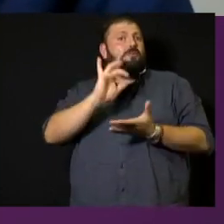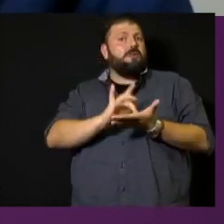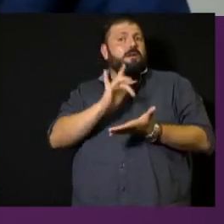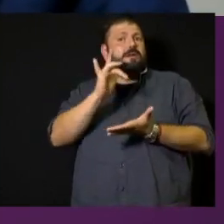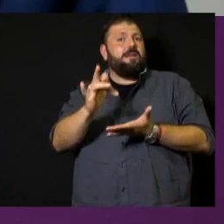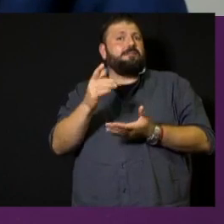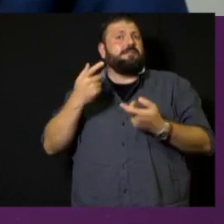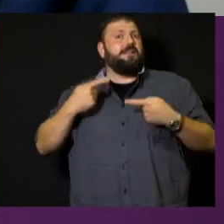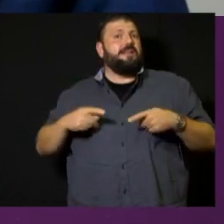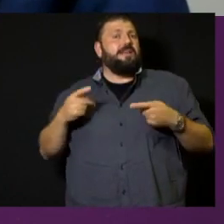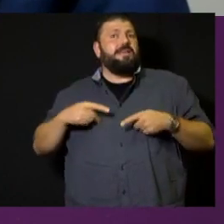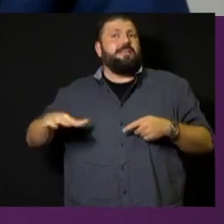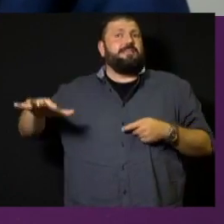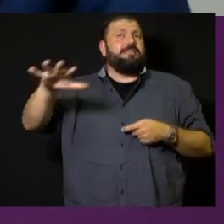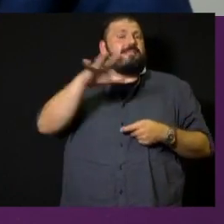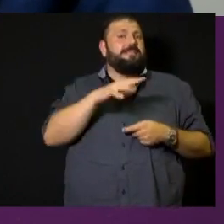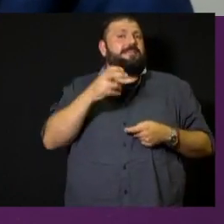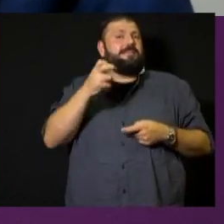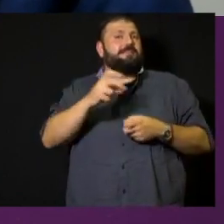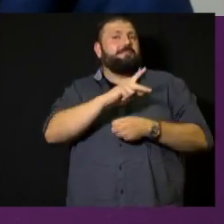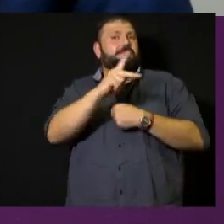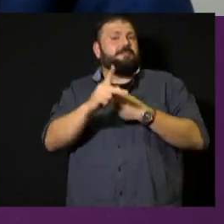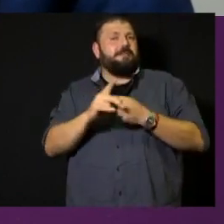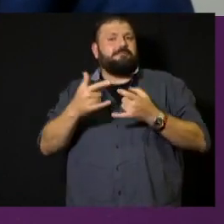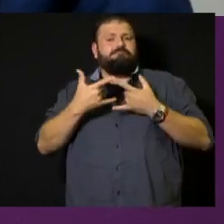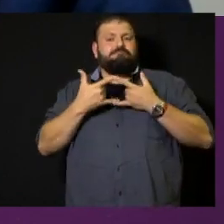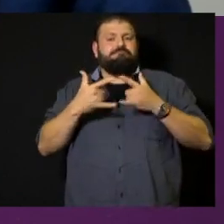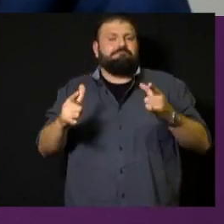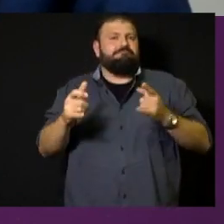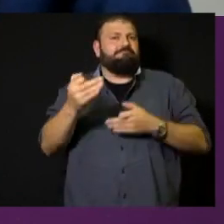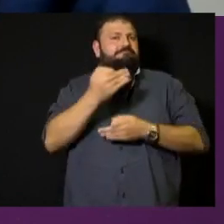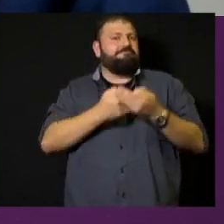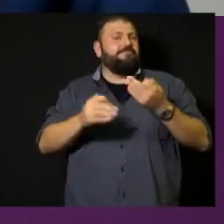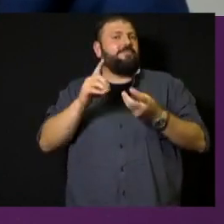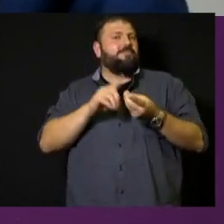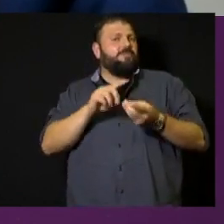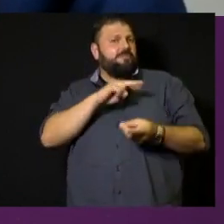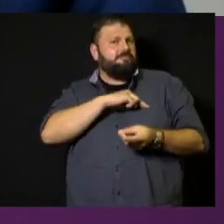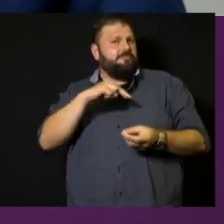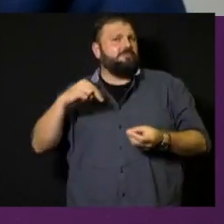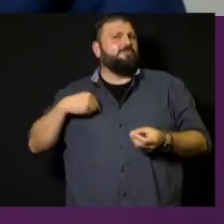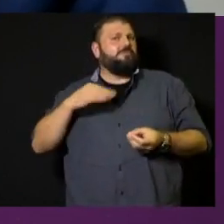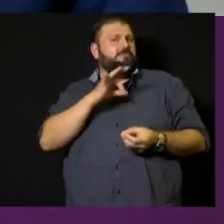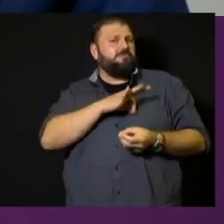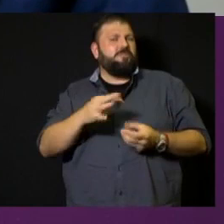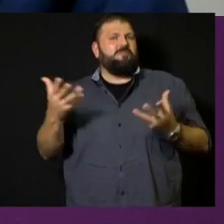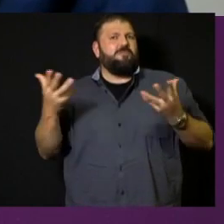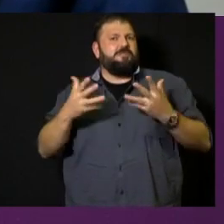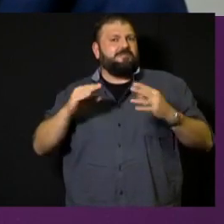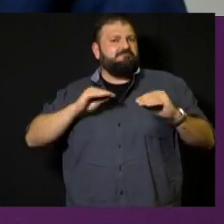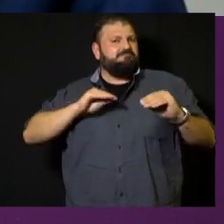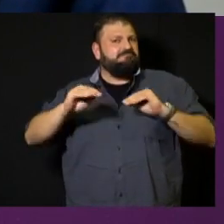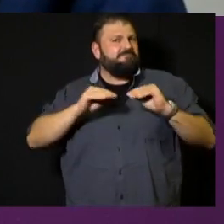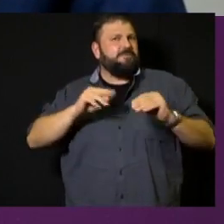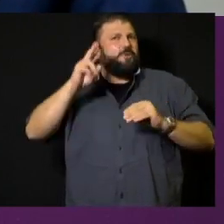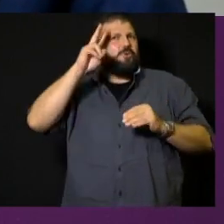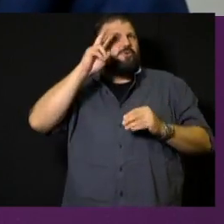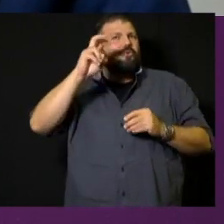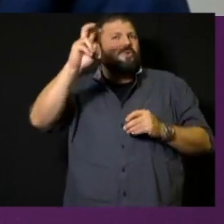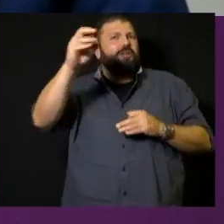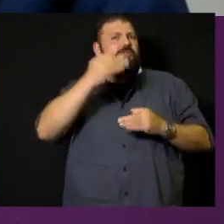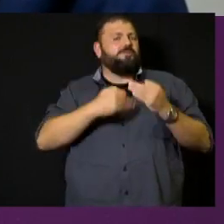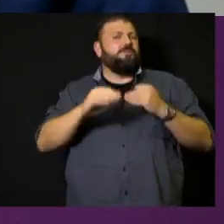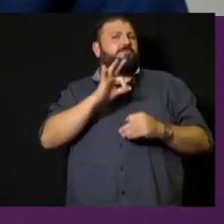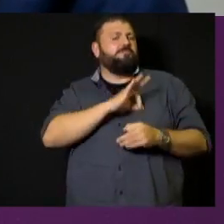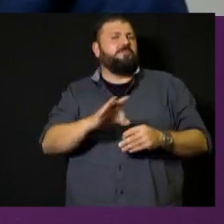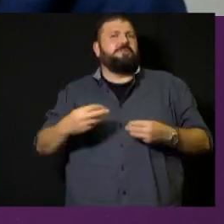people from this country that opened their doors to us, where we have been able to build dreams, where we have been